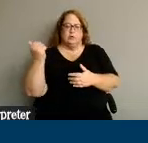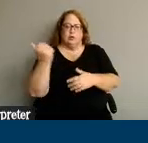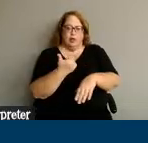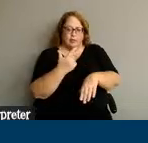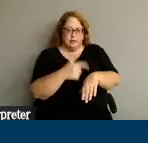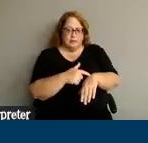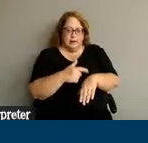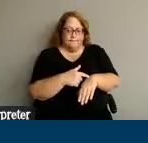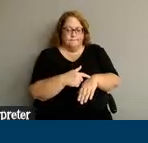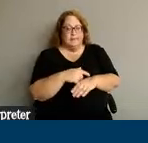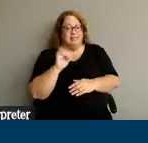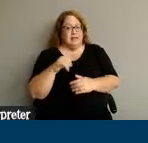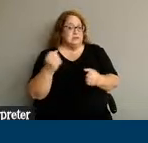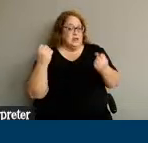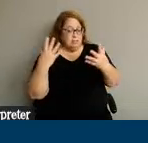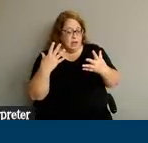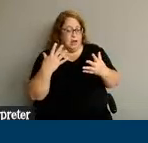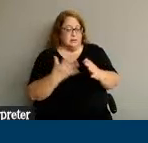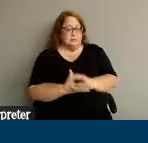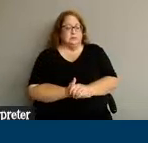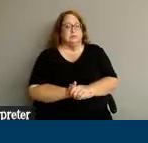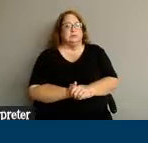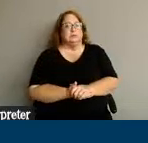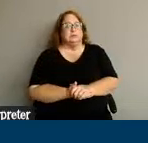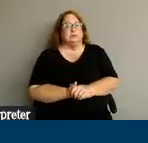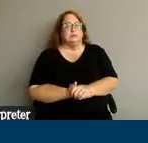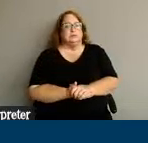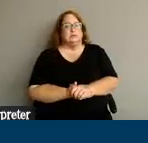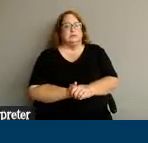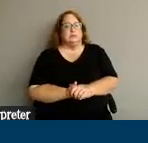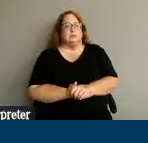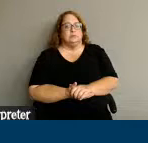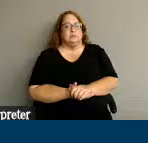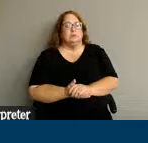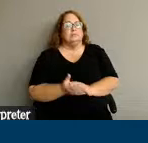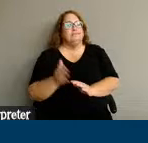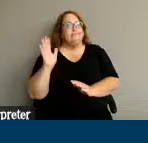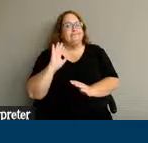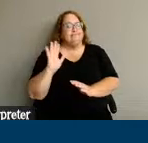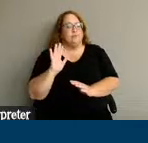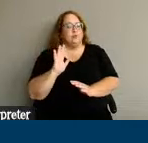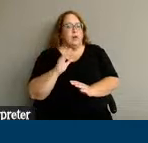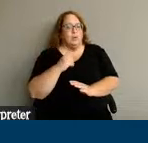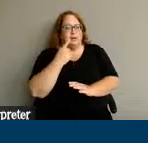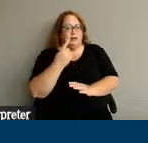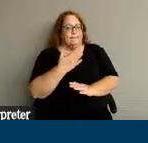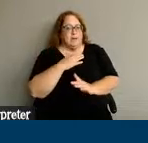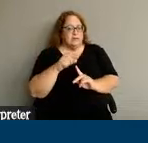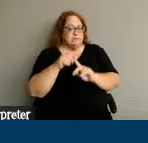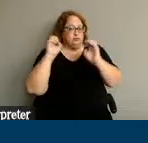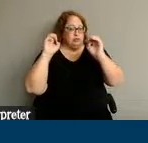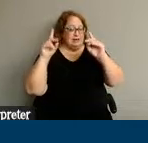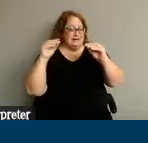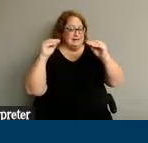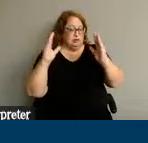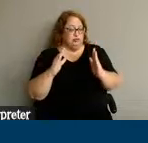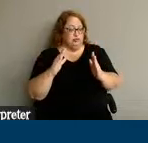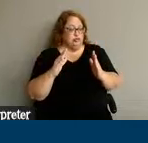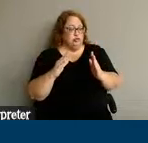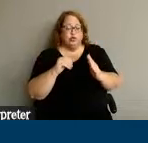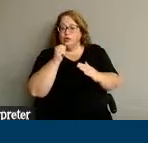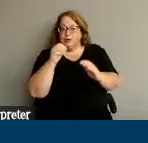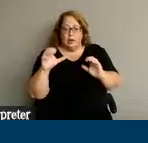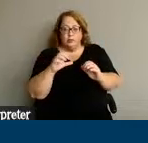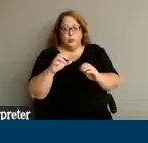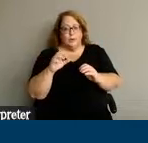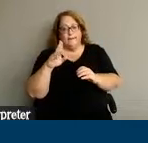constantly, and that's just a lot to deal with. And, you know, I used to tell my special ed teachers, you're not doing any bus duty, you're not